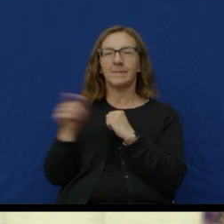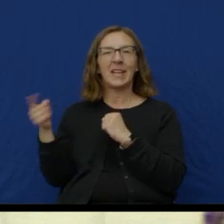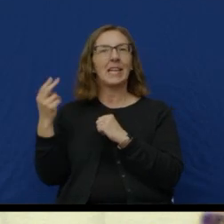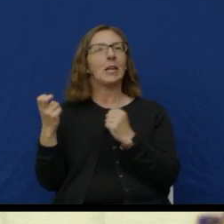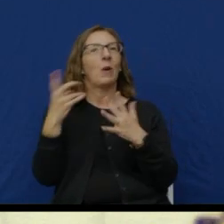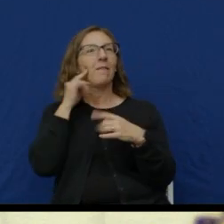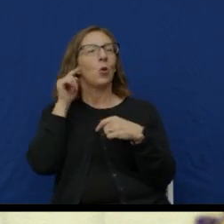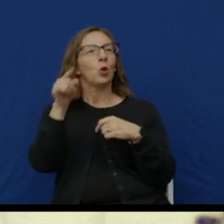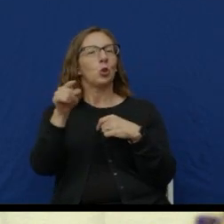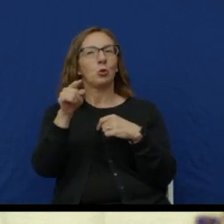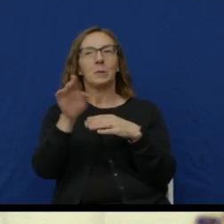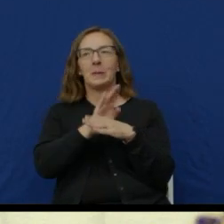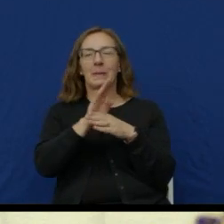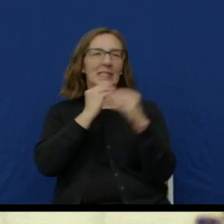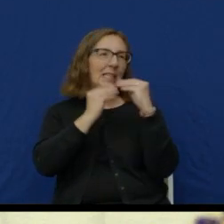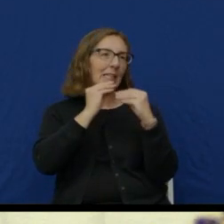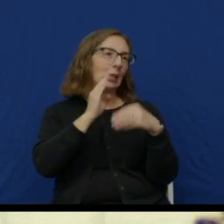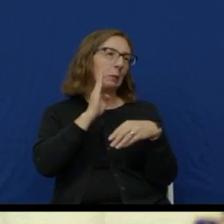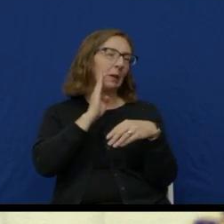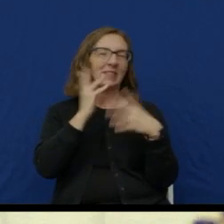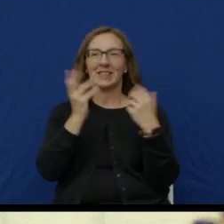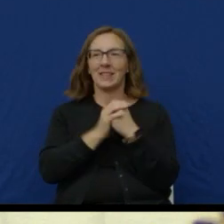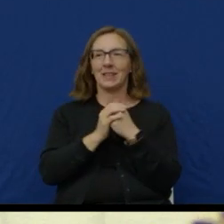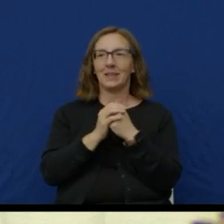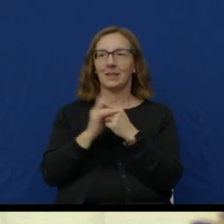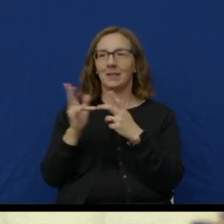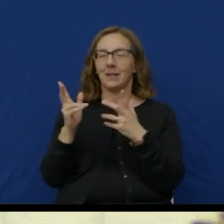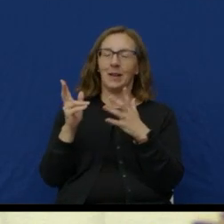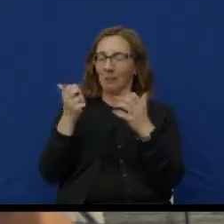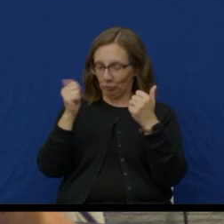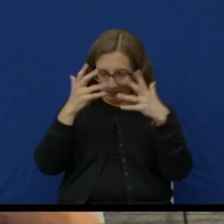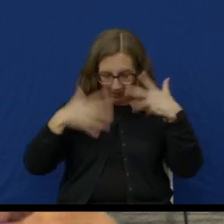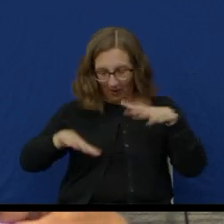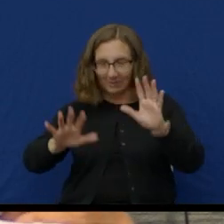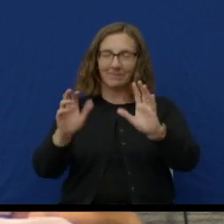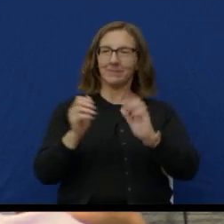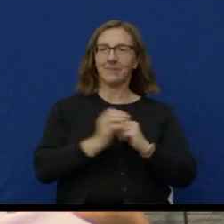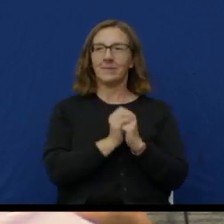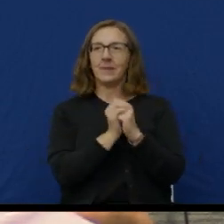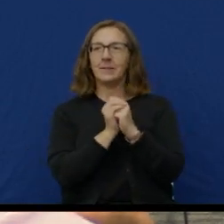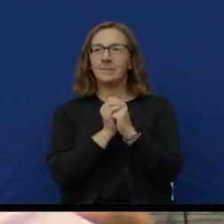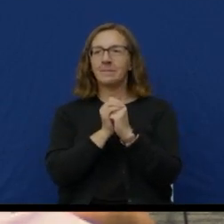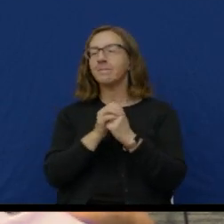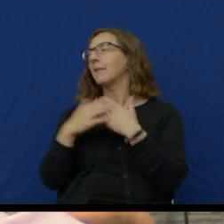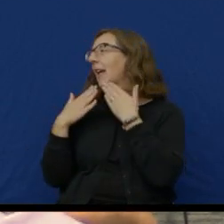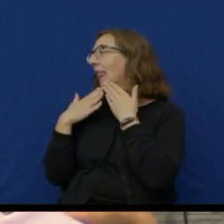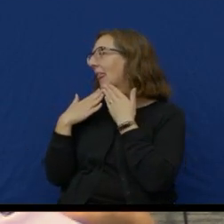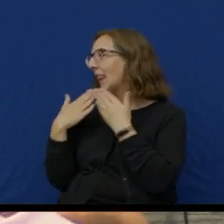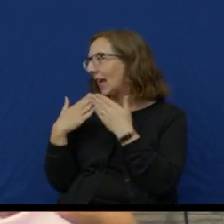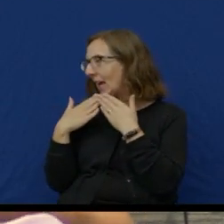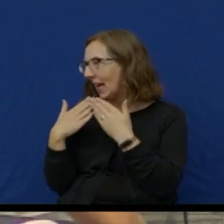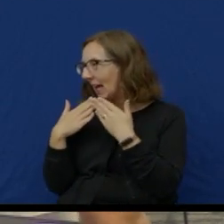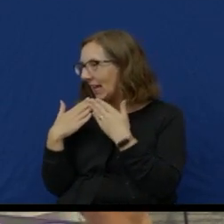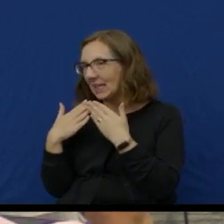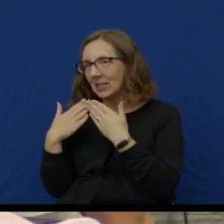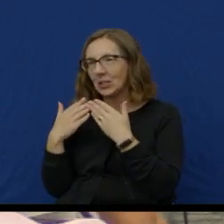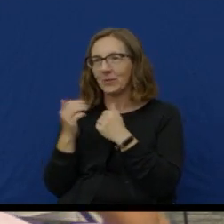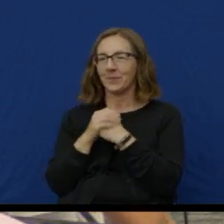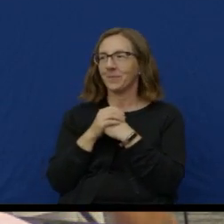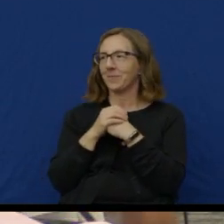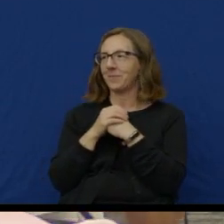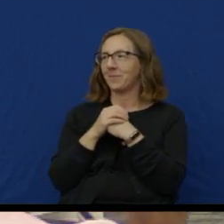It was obvious. I was trying to, not call attention to that. You're welcome. Yeah, so thank you. Thank